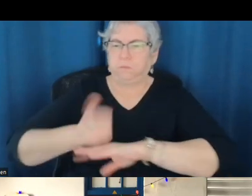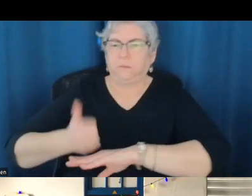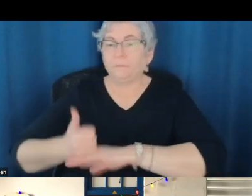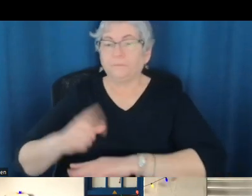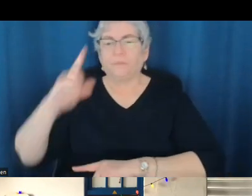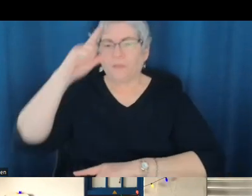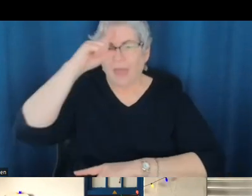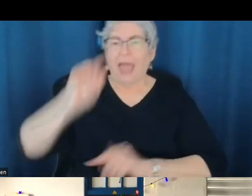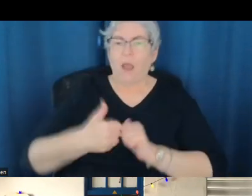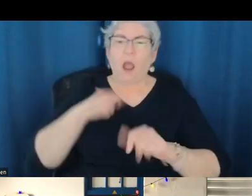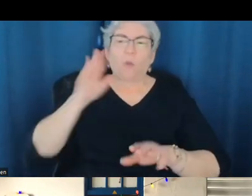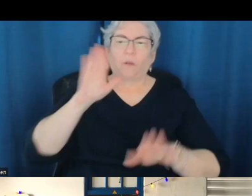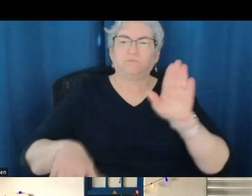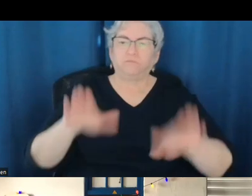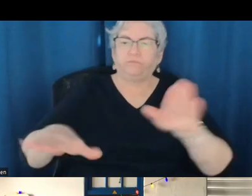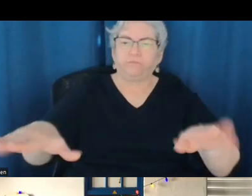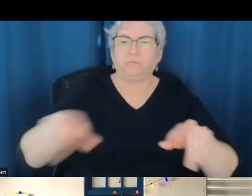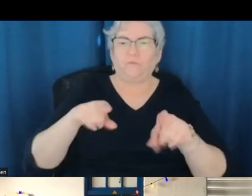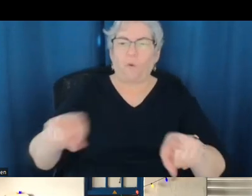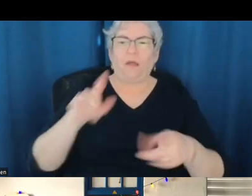you will lay the plants out during installation.